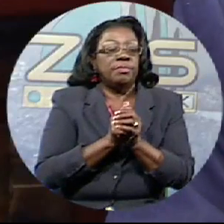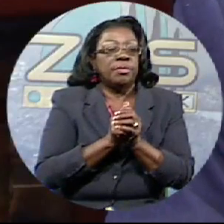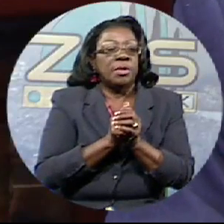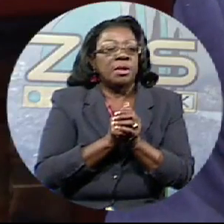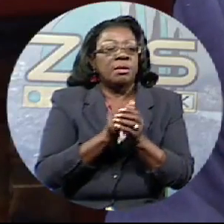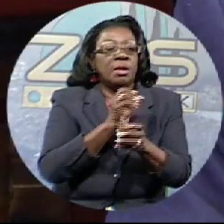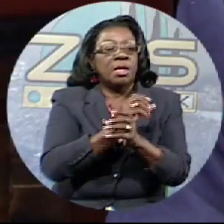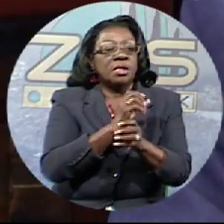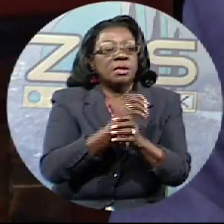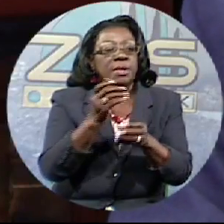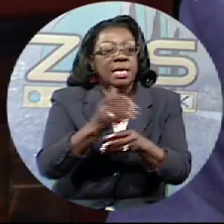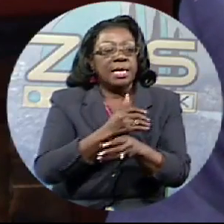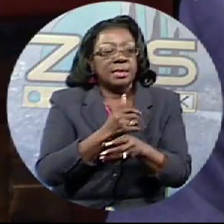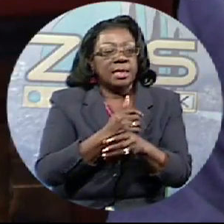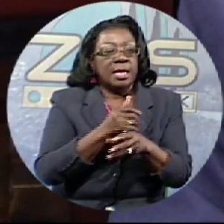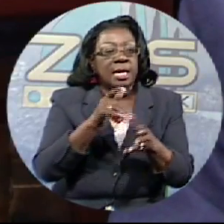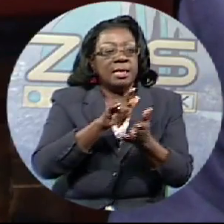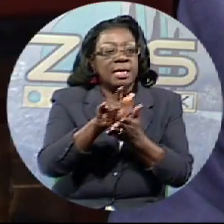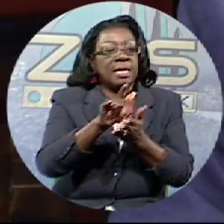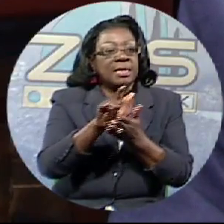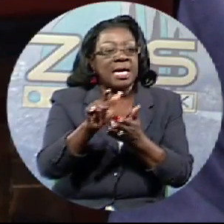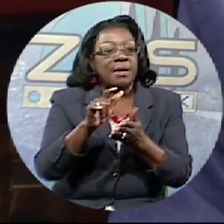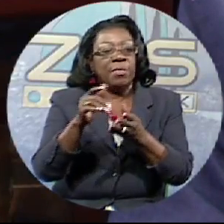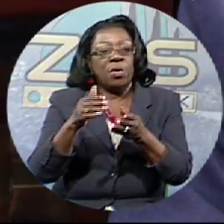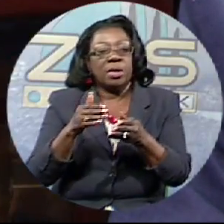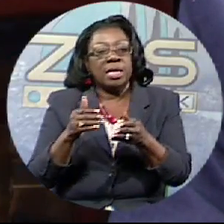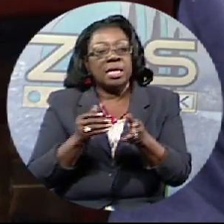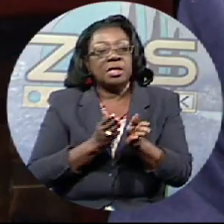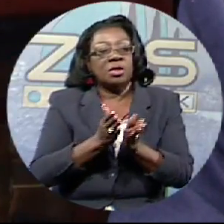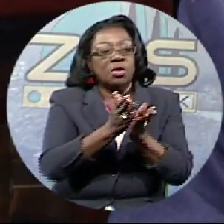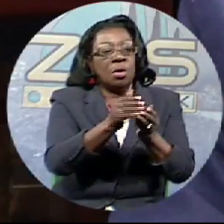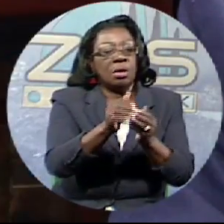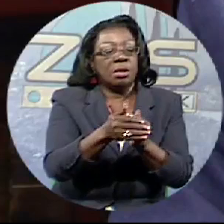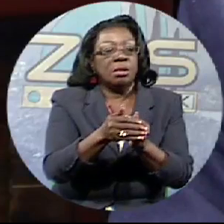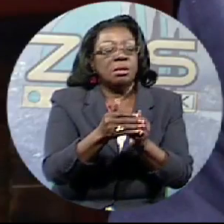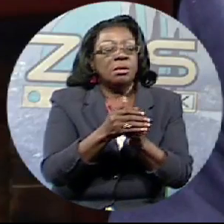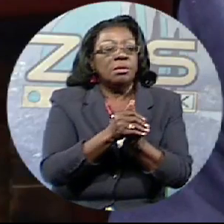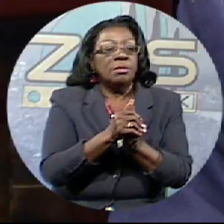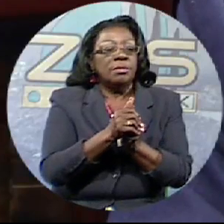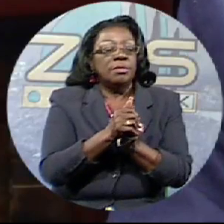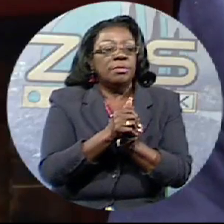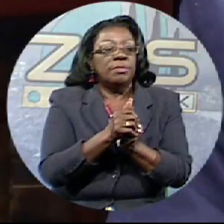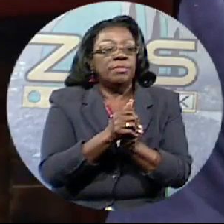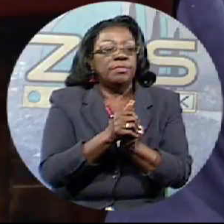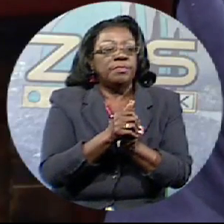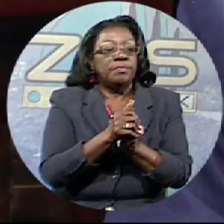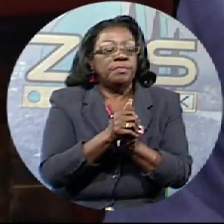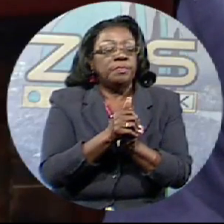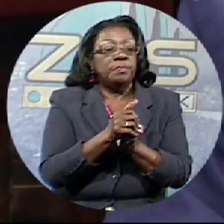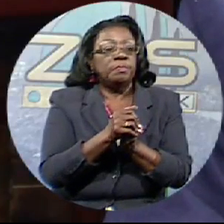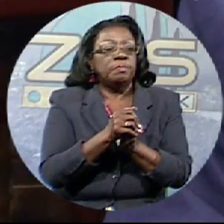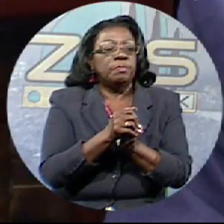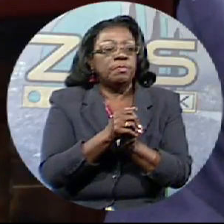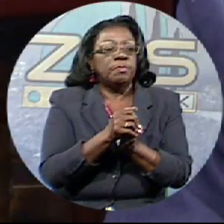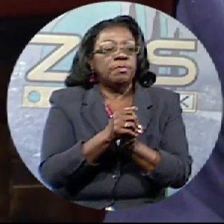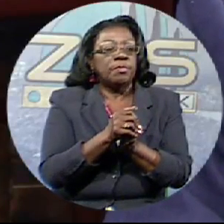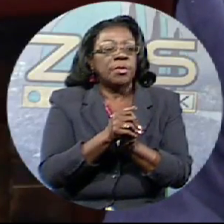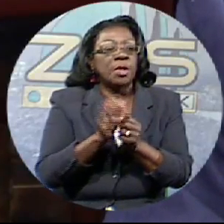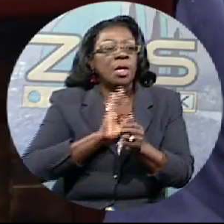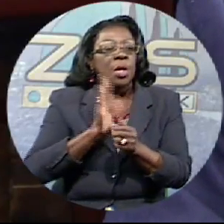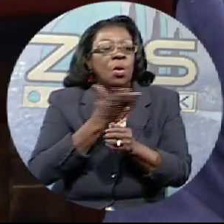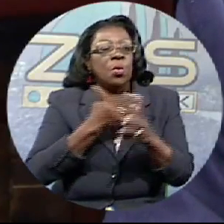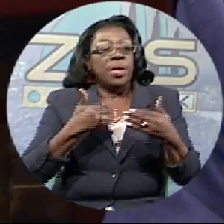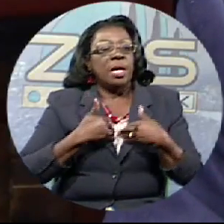customs collecting at the border. And so they are estimating about $180 million to be collected by customs. Of course, we have